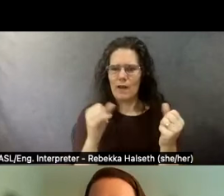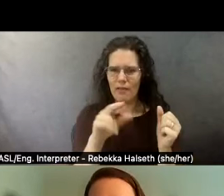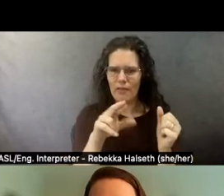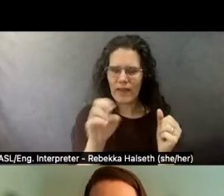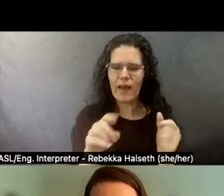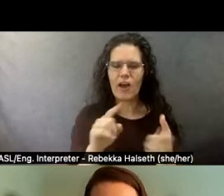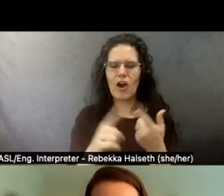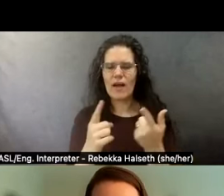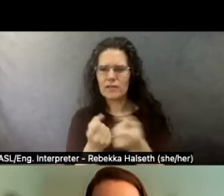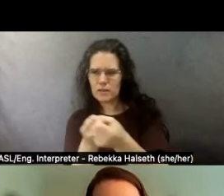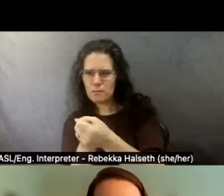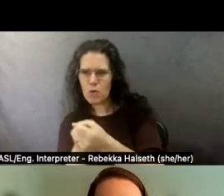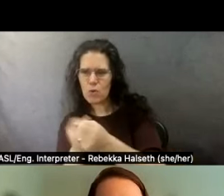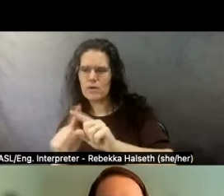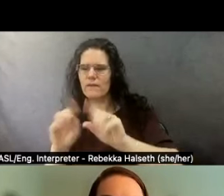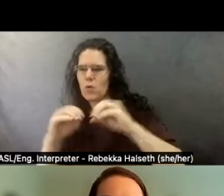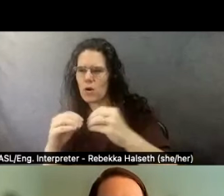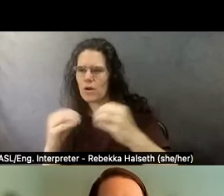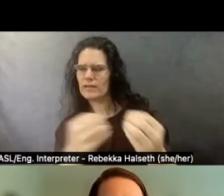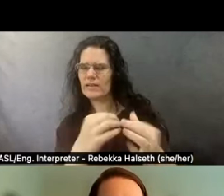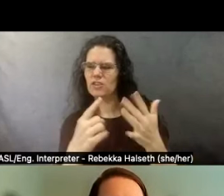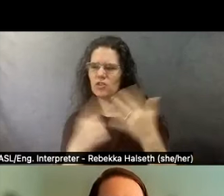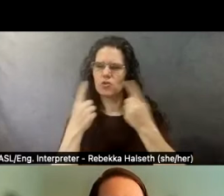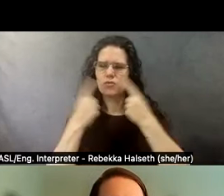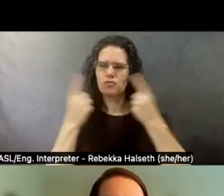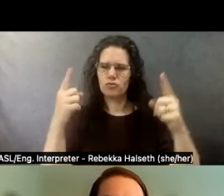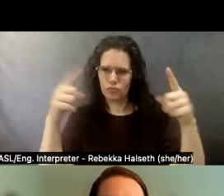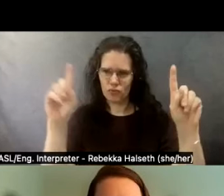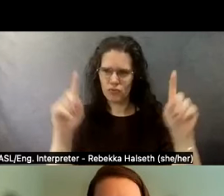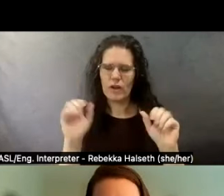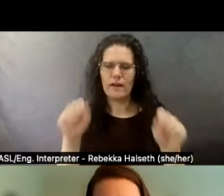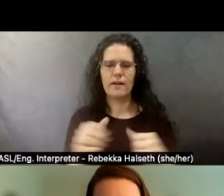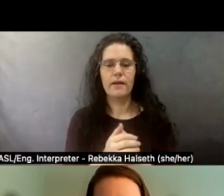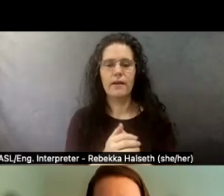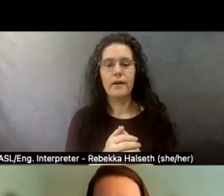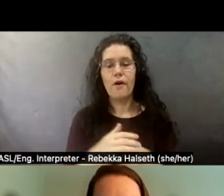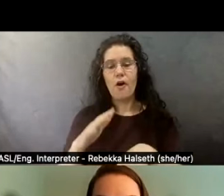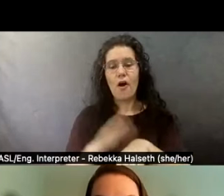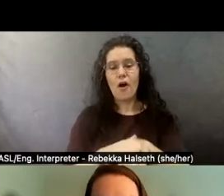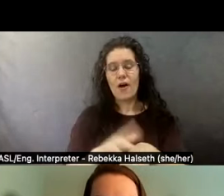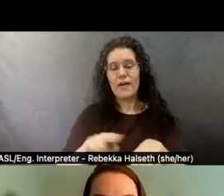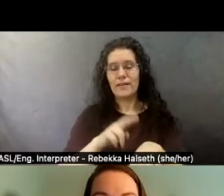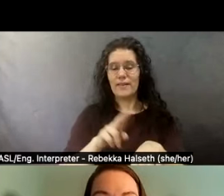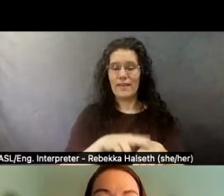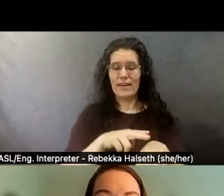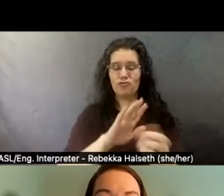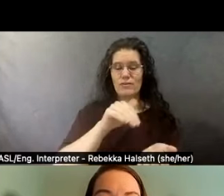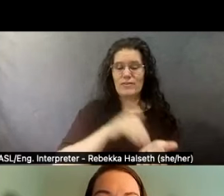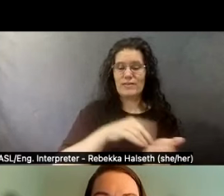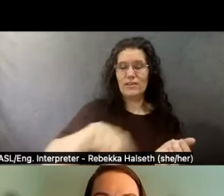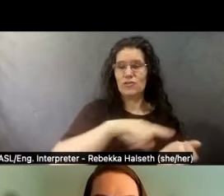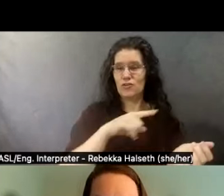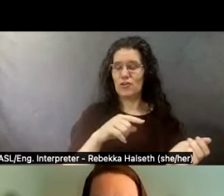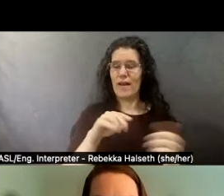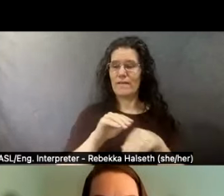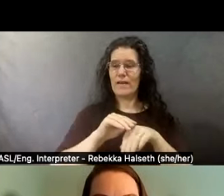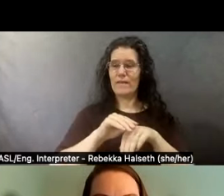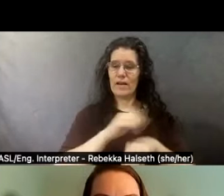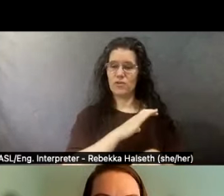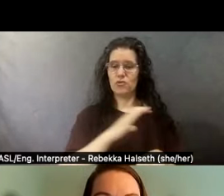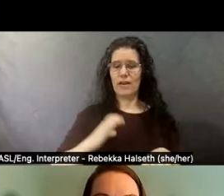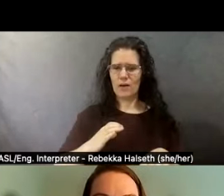carry out their missions. As a member of the National Center's Advisory Council, she was part of a team that oversaw its